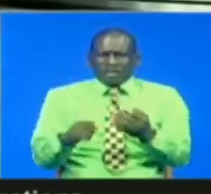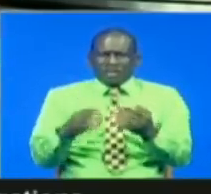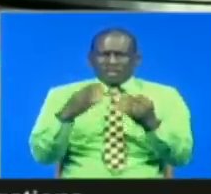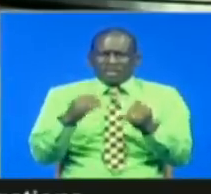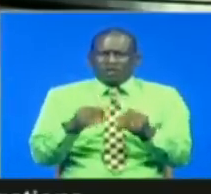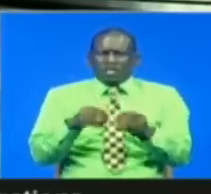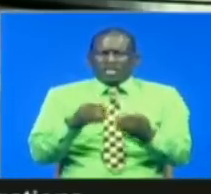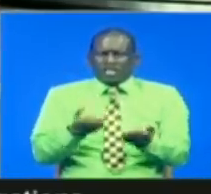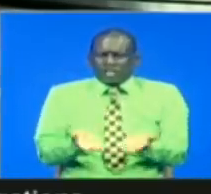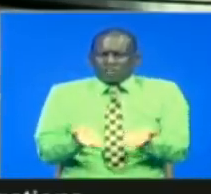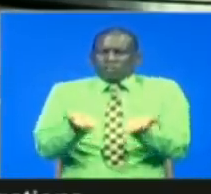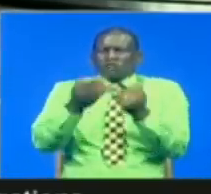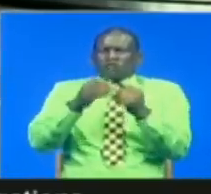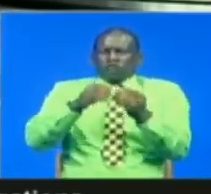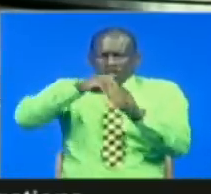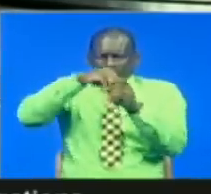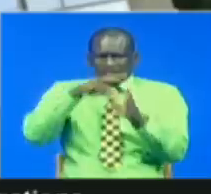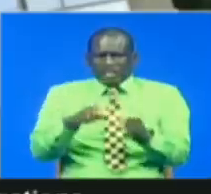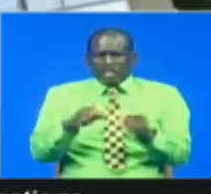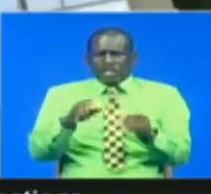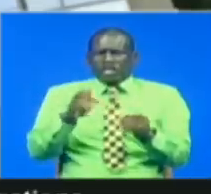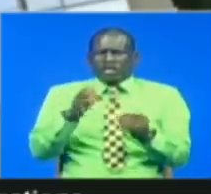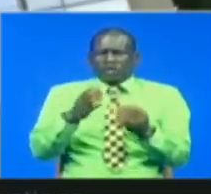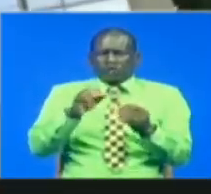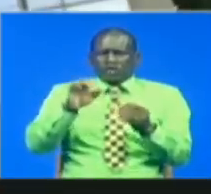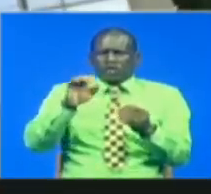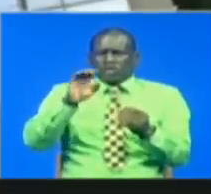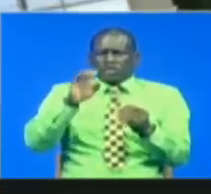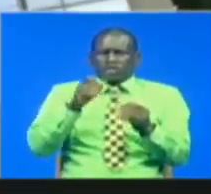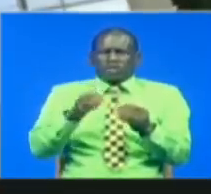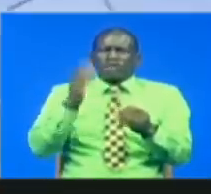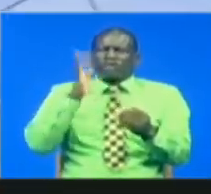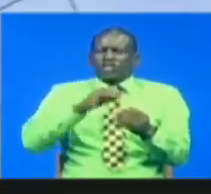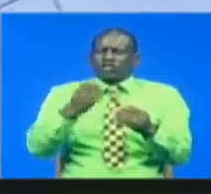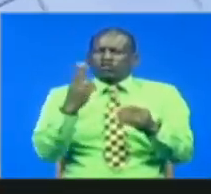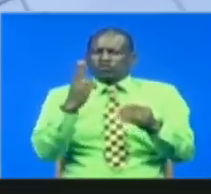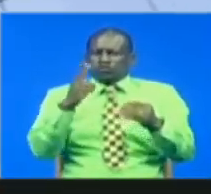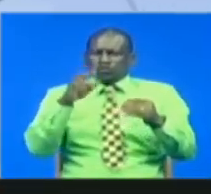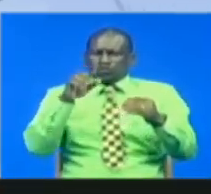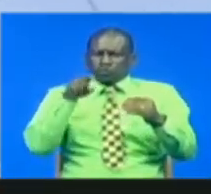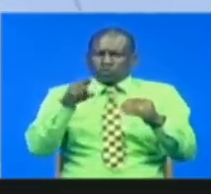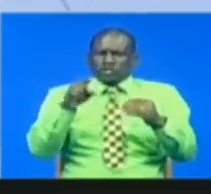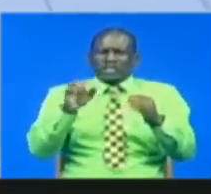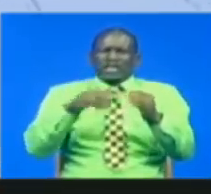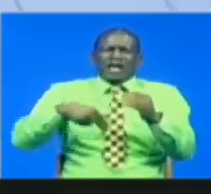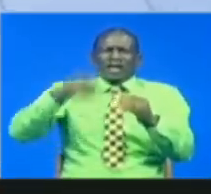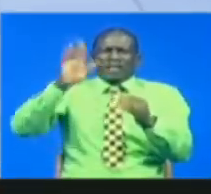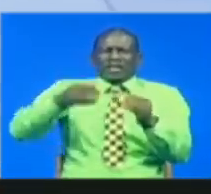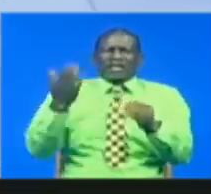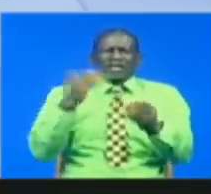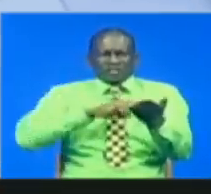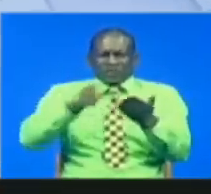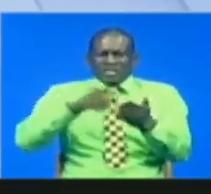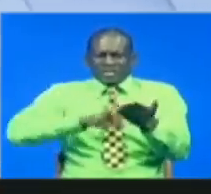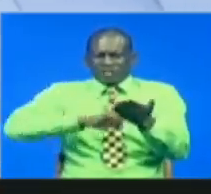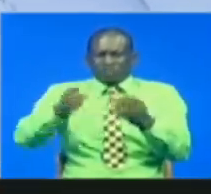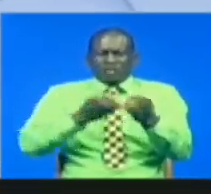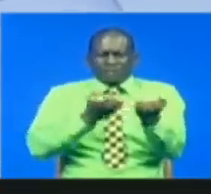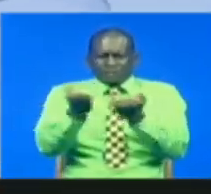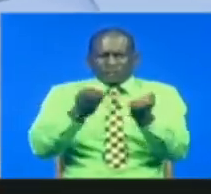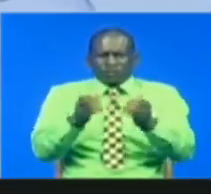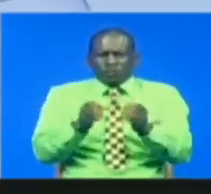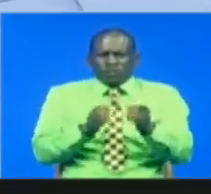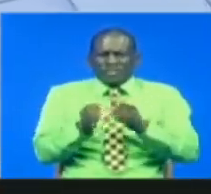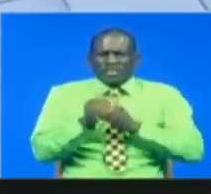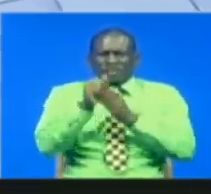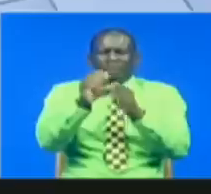for investors. The bourse closed the week 2 percentage points higher than last week, and this week's trading was dominated by Safaricom,